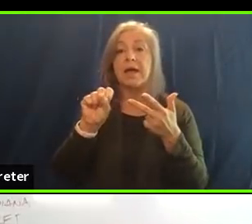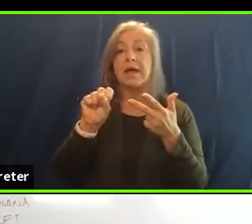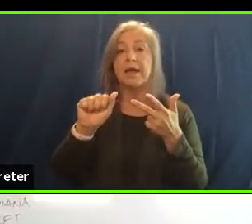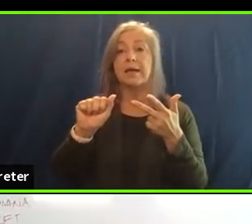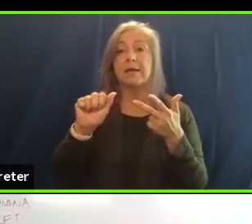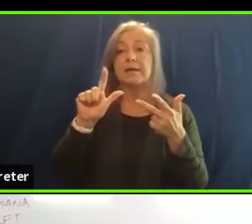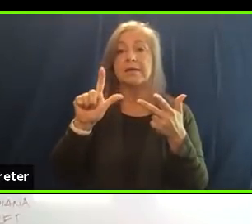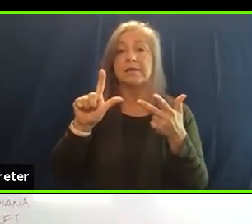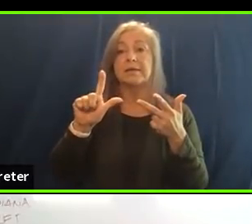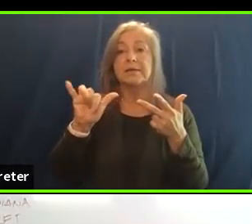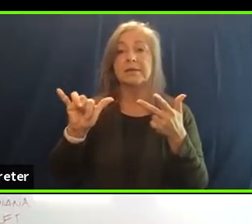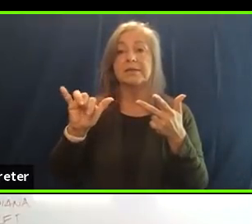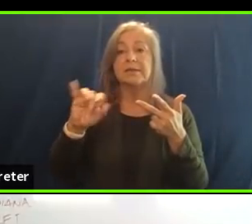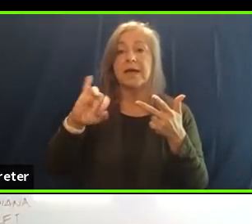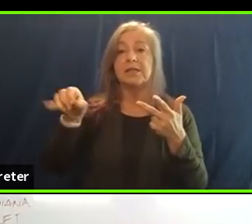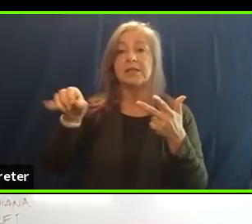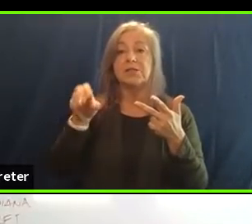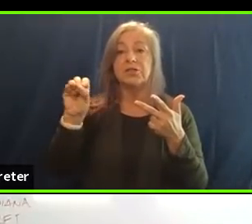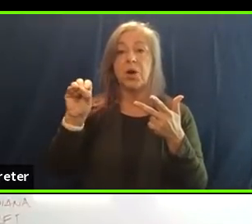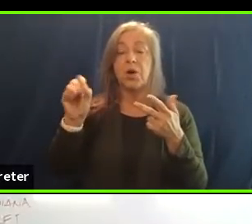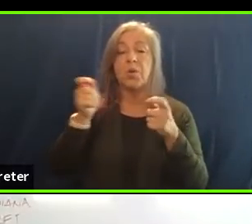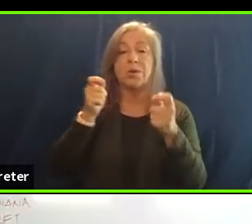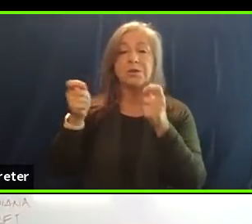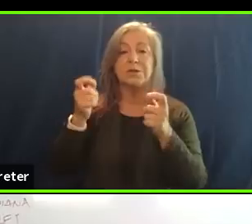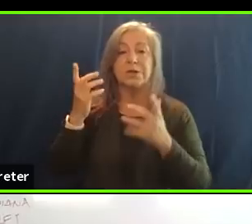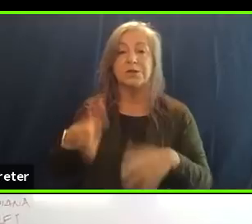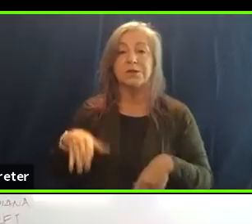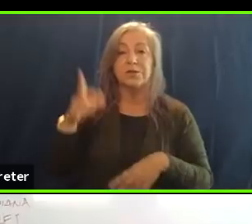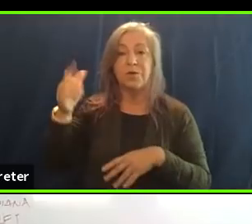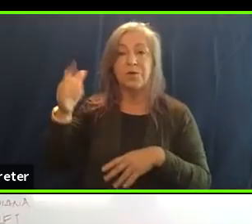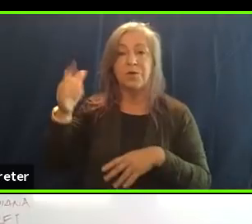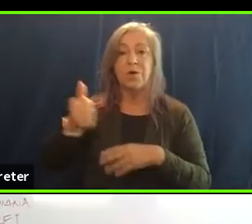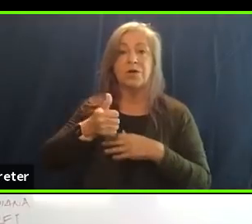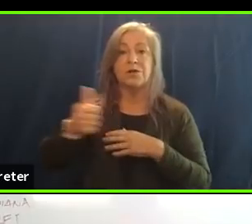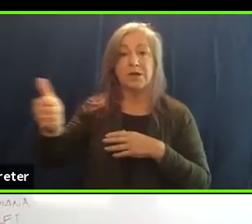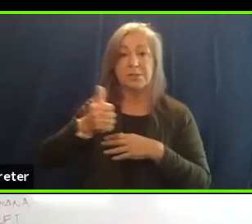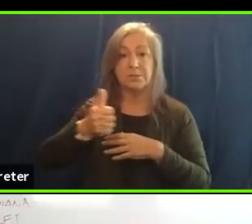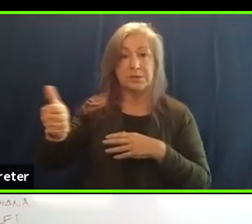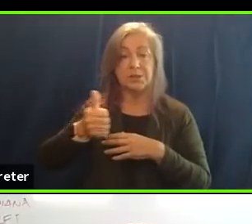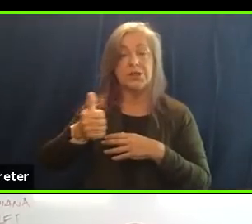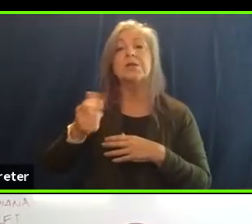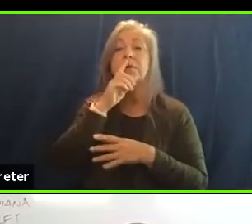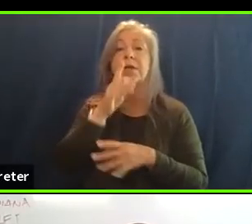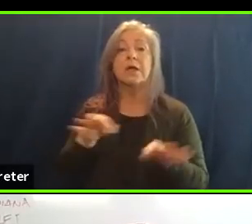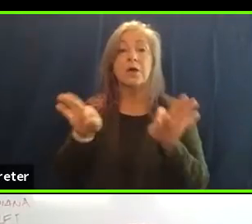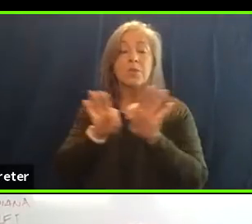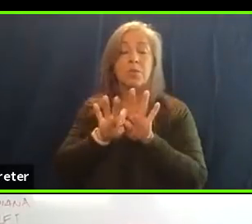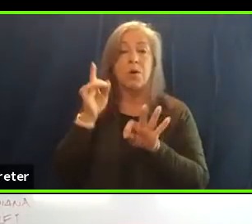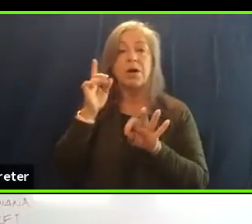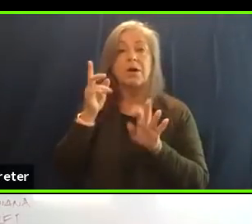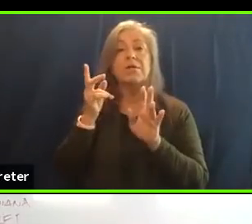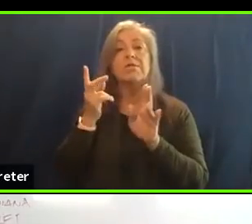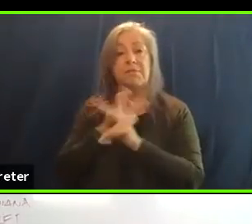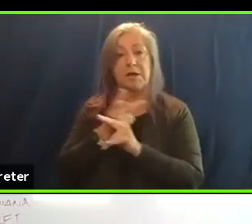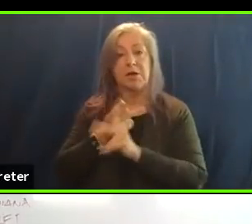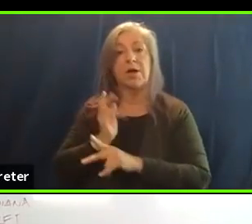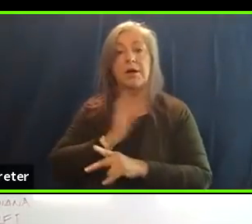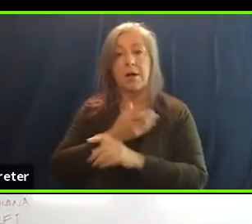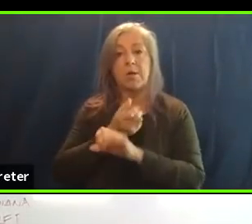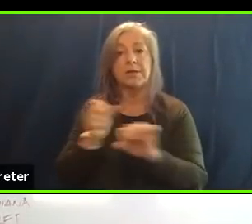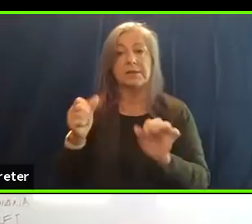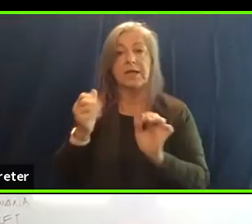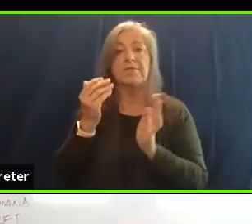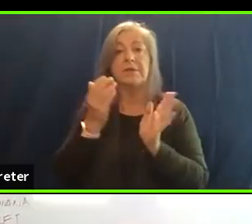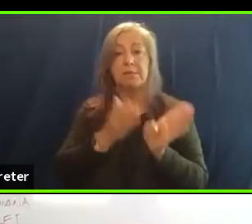Transportation. And Sally Jo has been integral to the team on working on all of the parts of the safety plan. Next is Phil